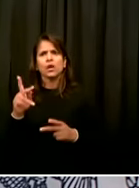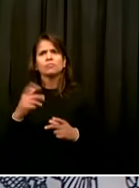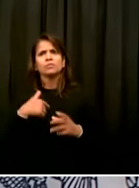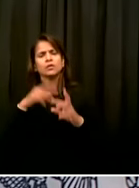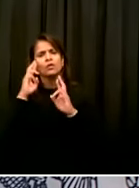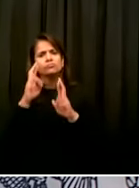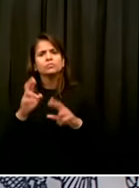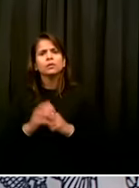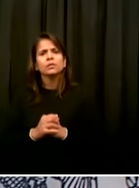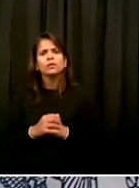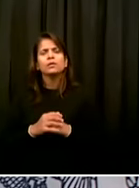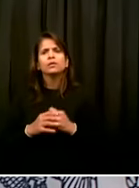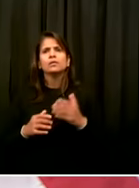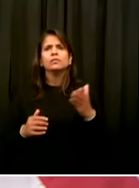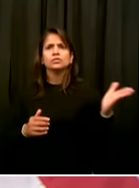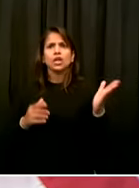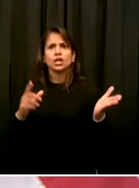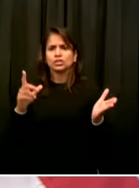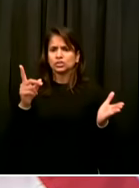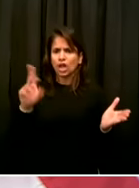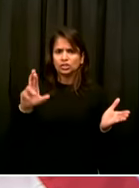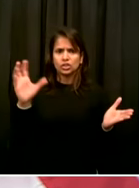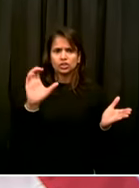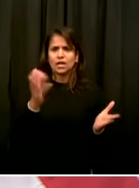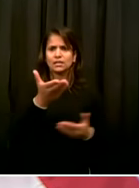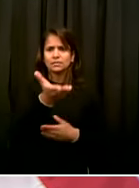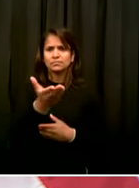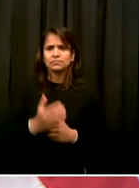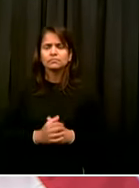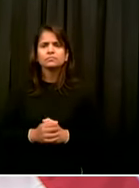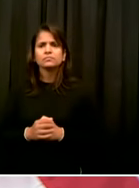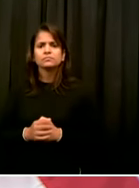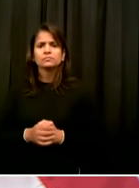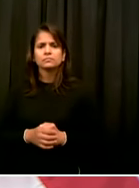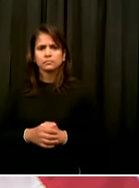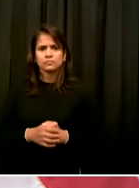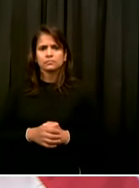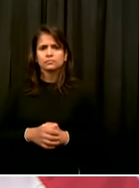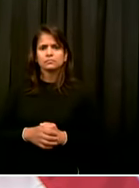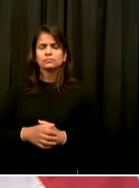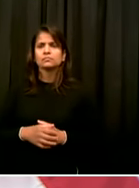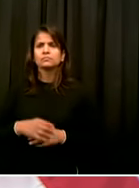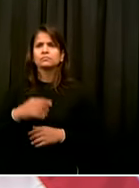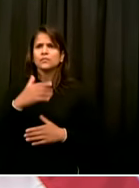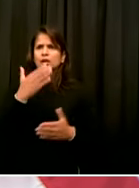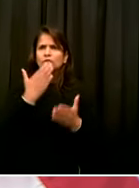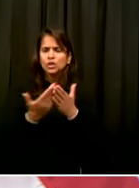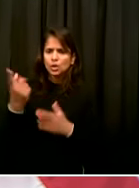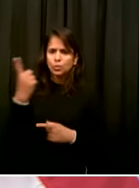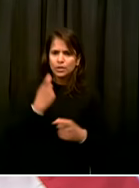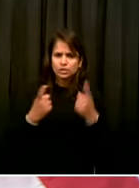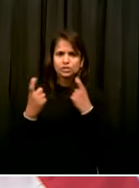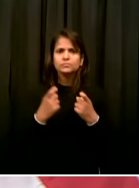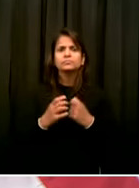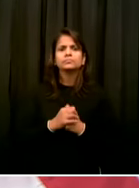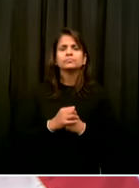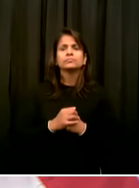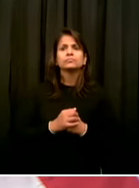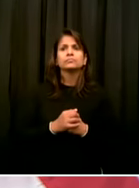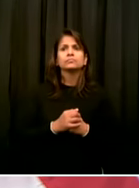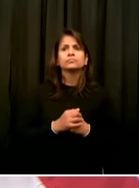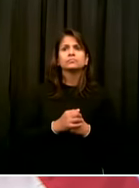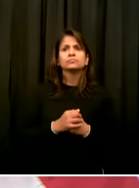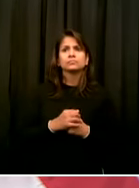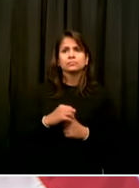get Dr. Varma in as well. Go ahead. Sure, and thank you for the good question. I think it highlights what is the theme from